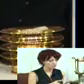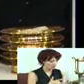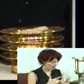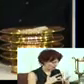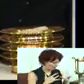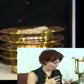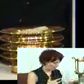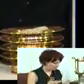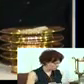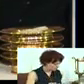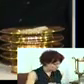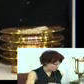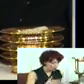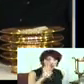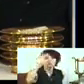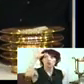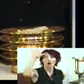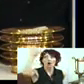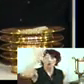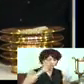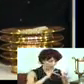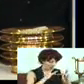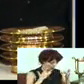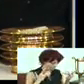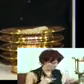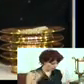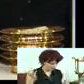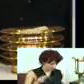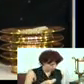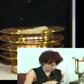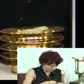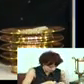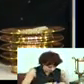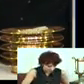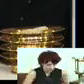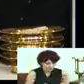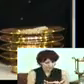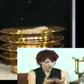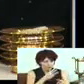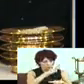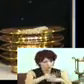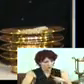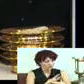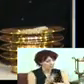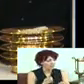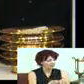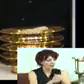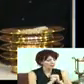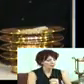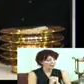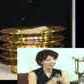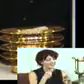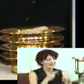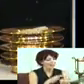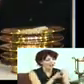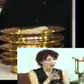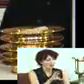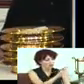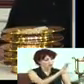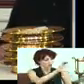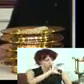hearts, your heart, into the world. And I pray this in the name of Christ.